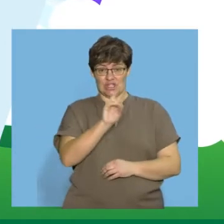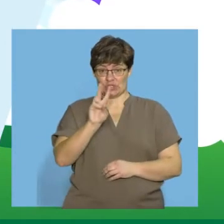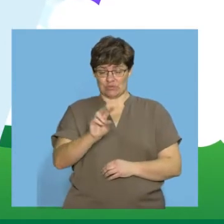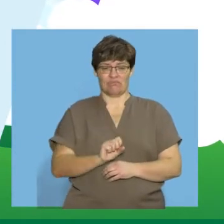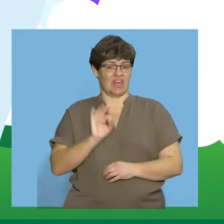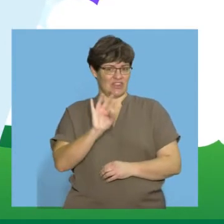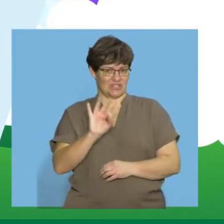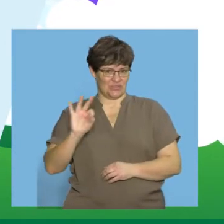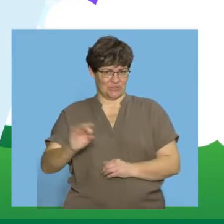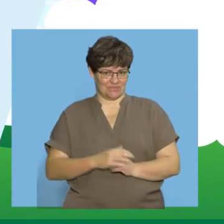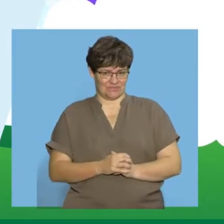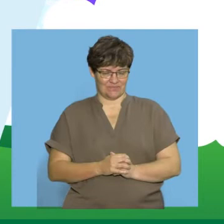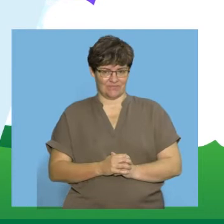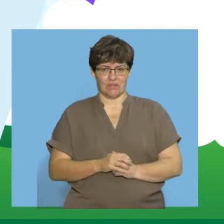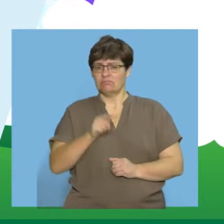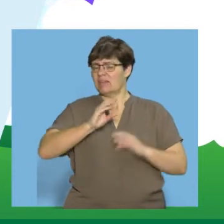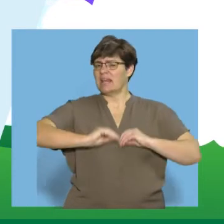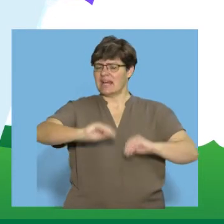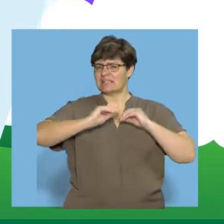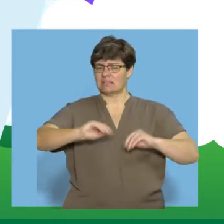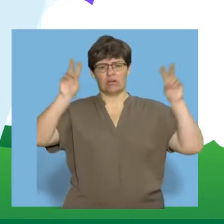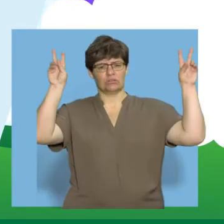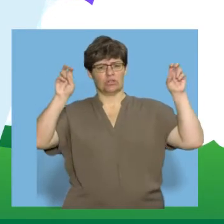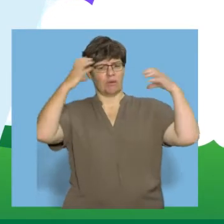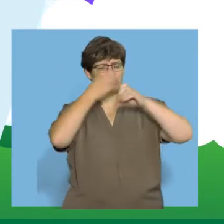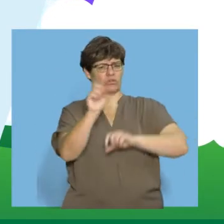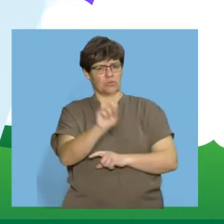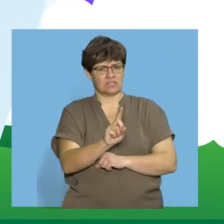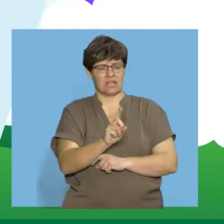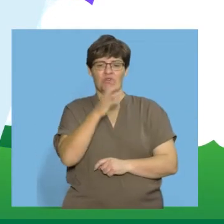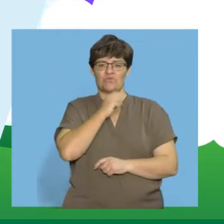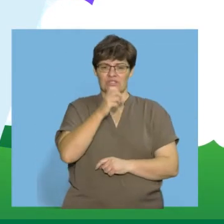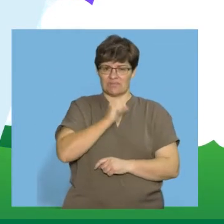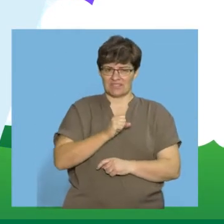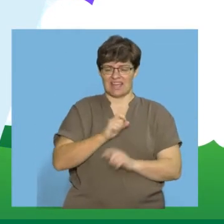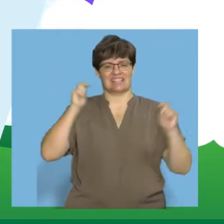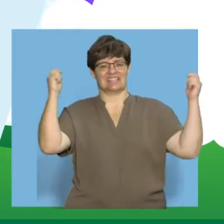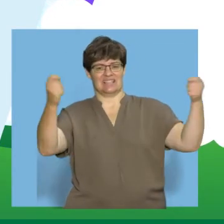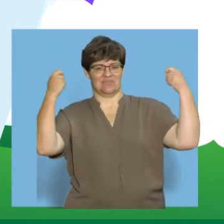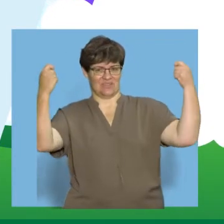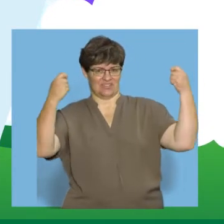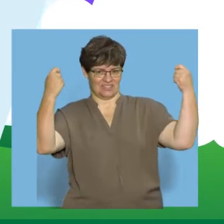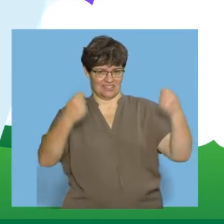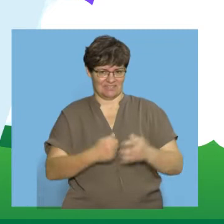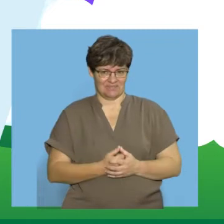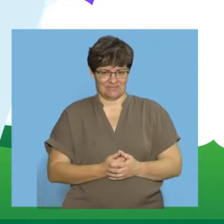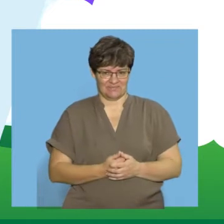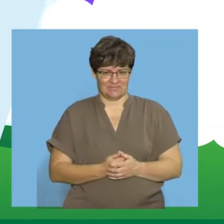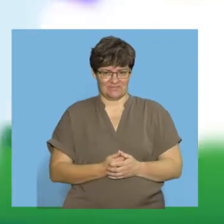32 and 33. In this lesson, the topics of focus are Christmas and celebrations.